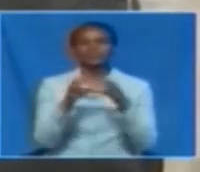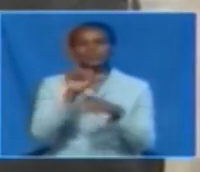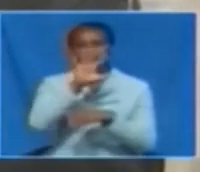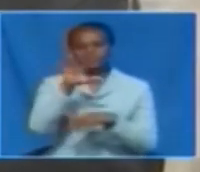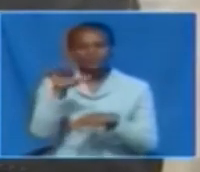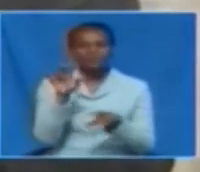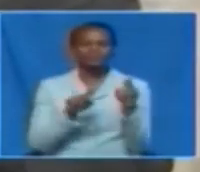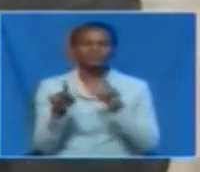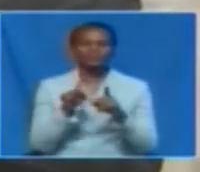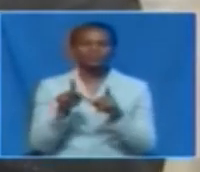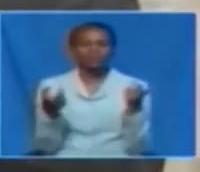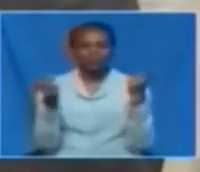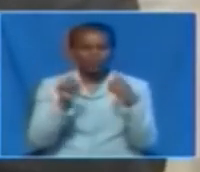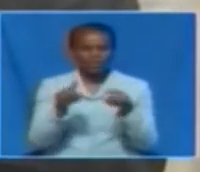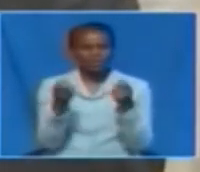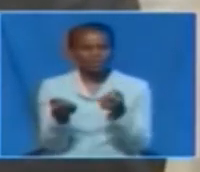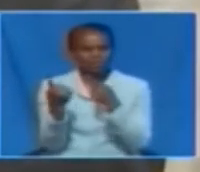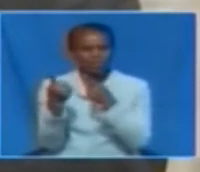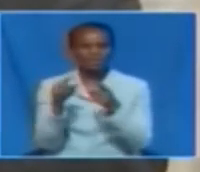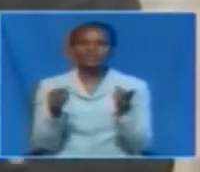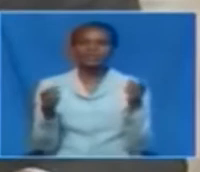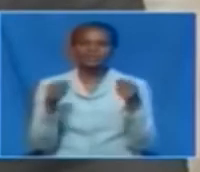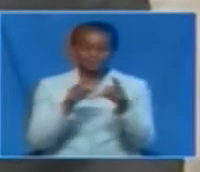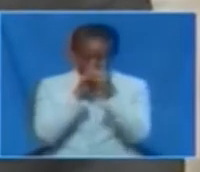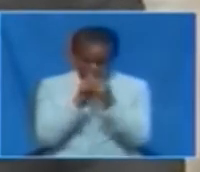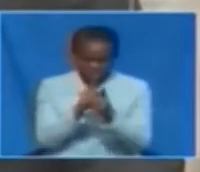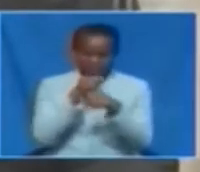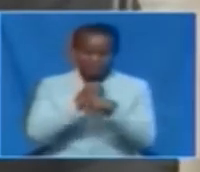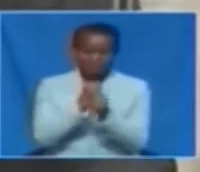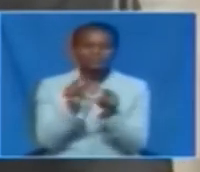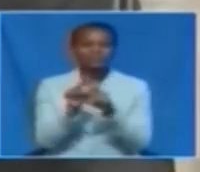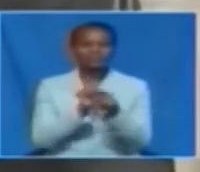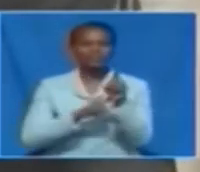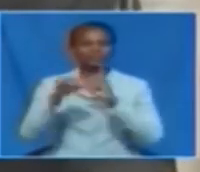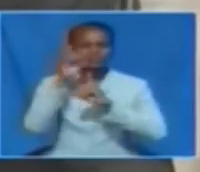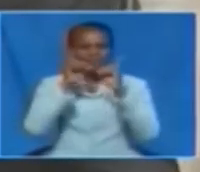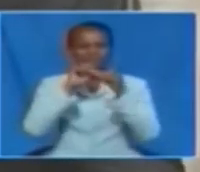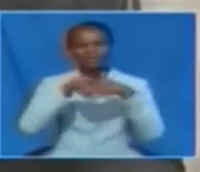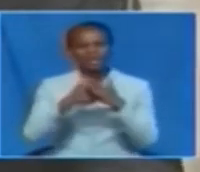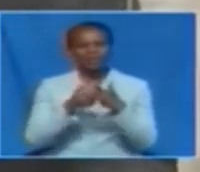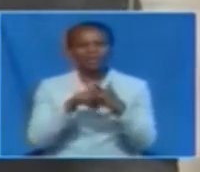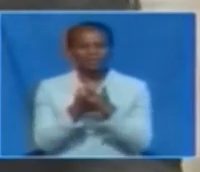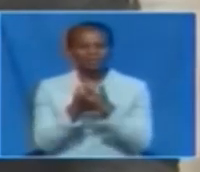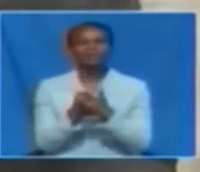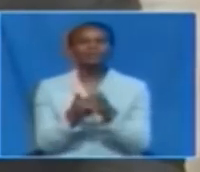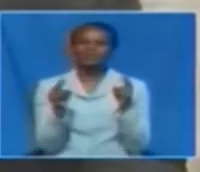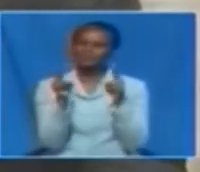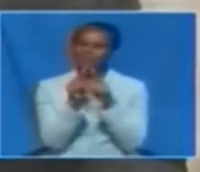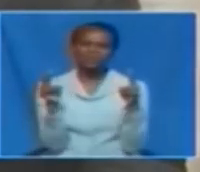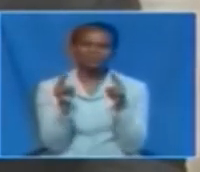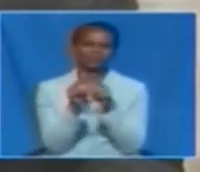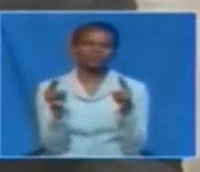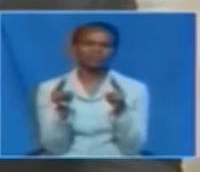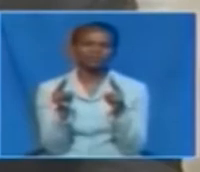people. And when we go to make decisions, and the debate is going on, and it is very